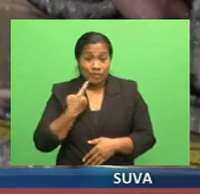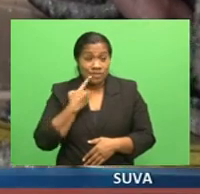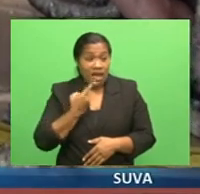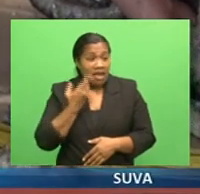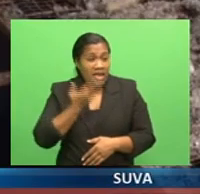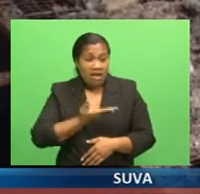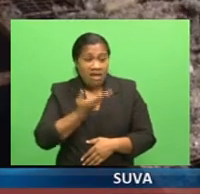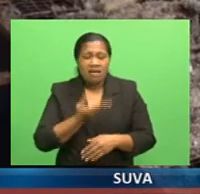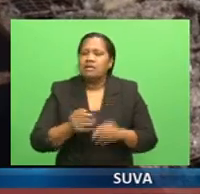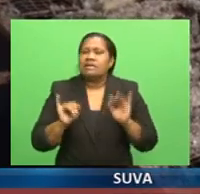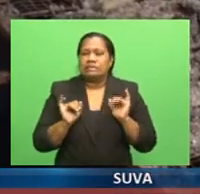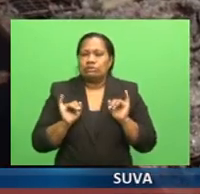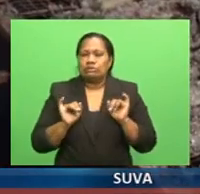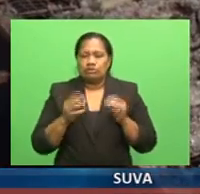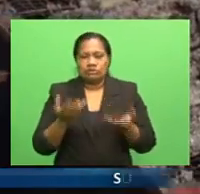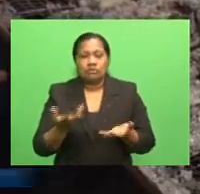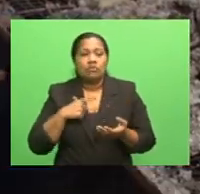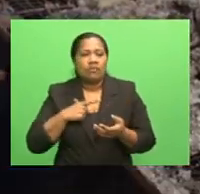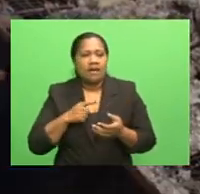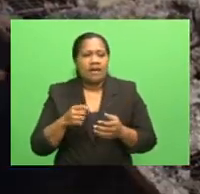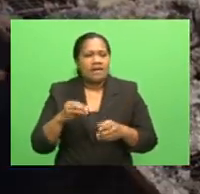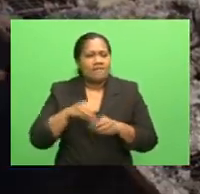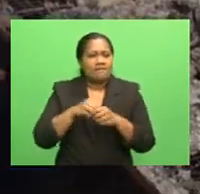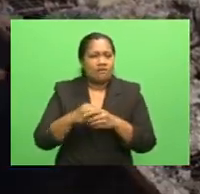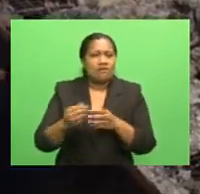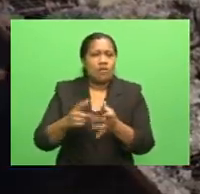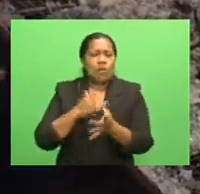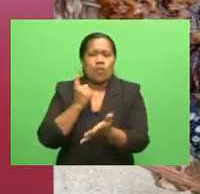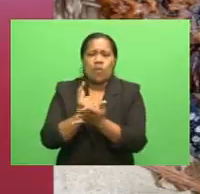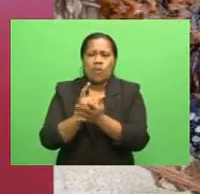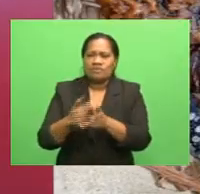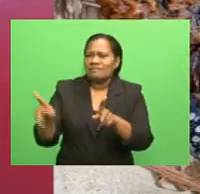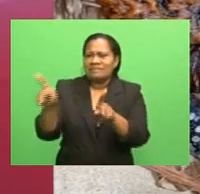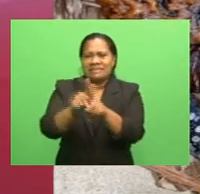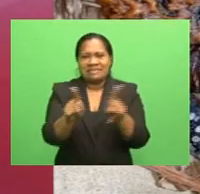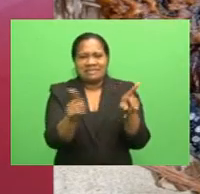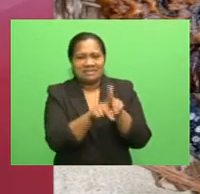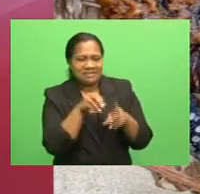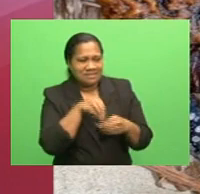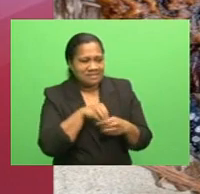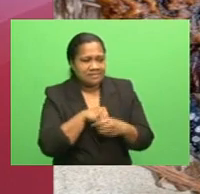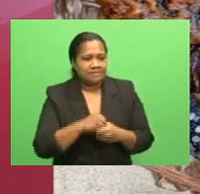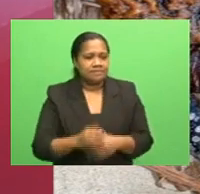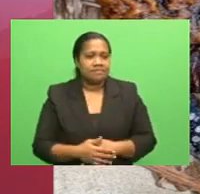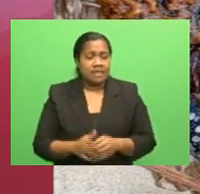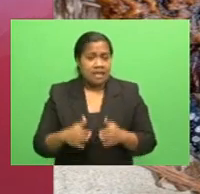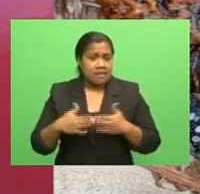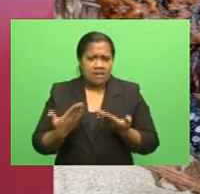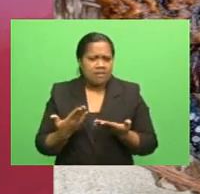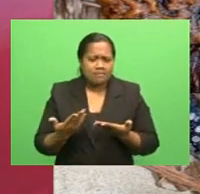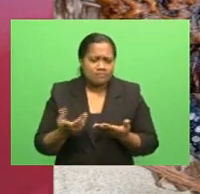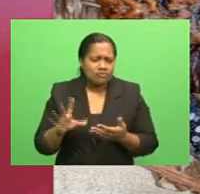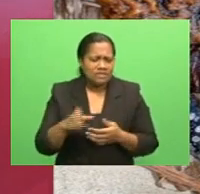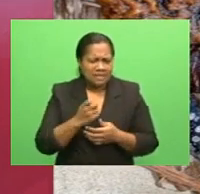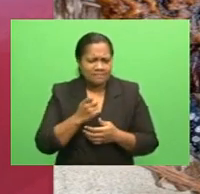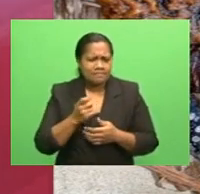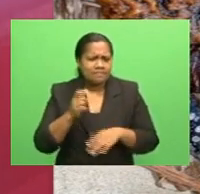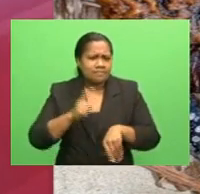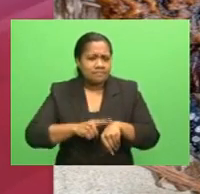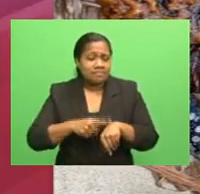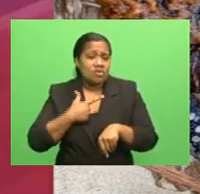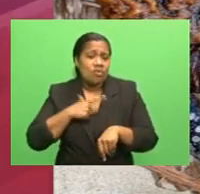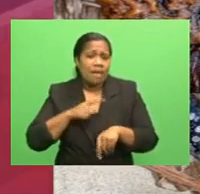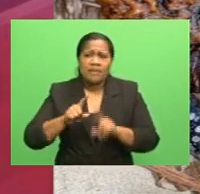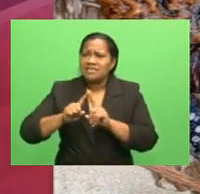as it involves a lot of stakeholders within the fishing industry. We anticipate to take a bit of time because every stakeholder